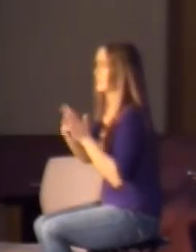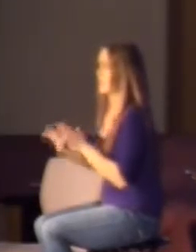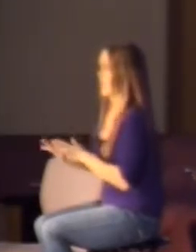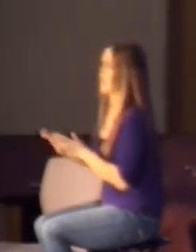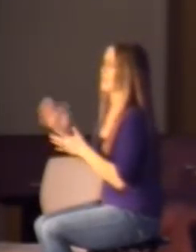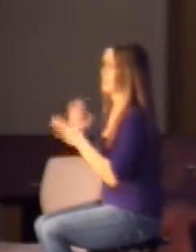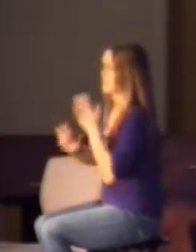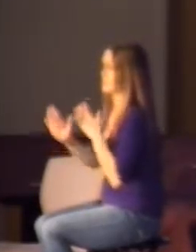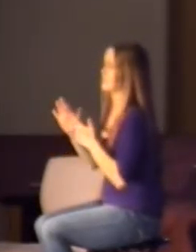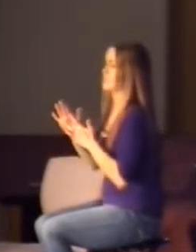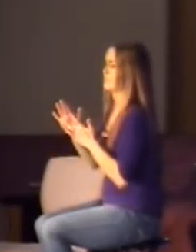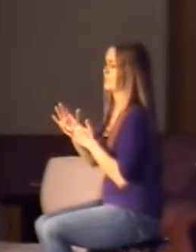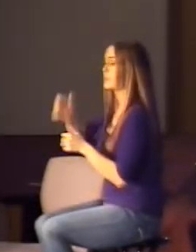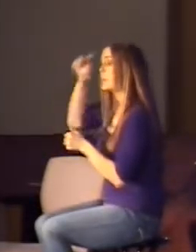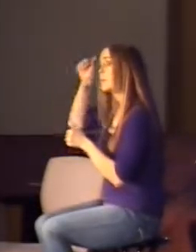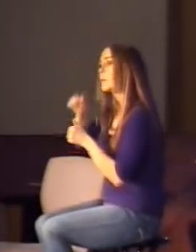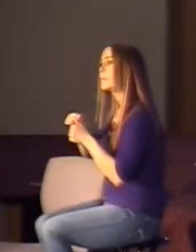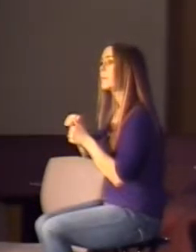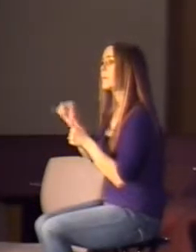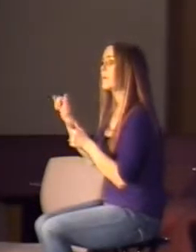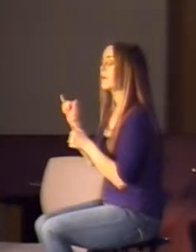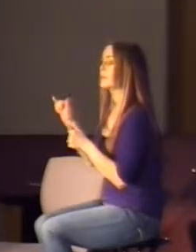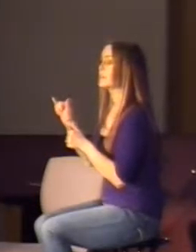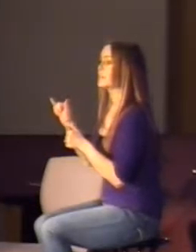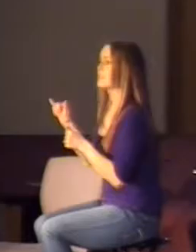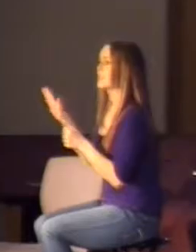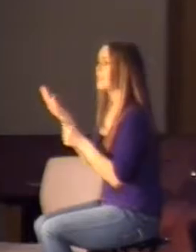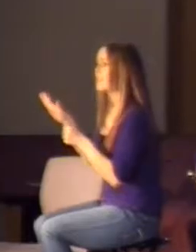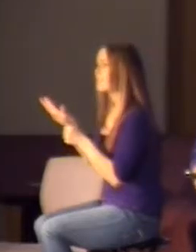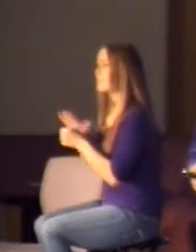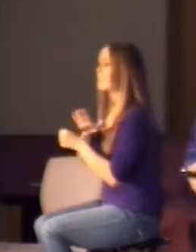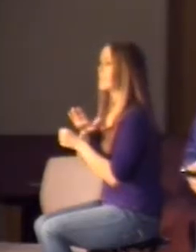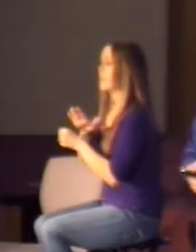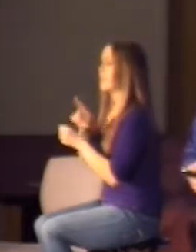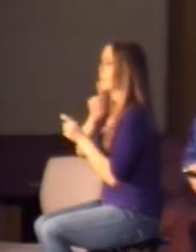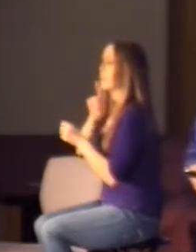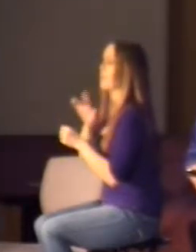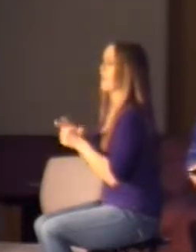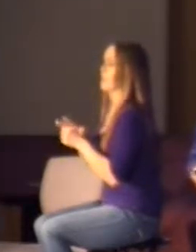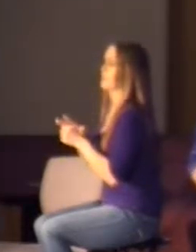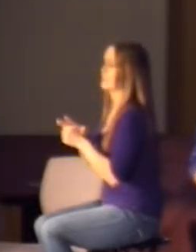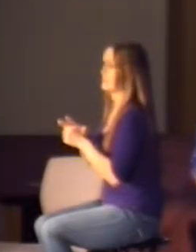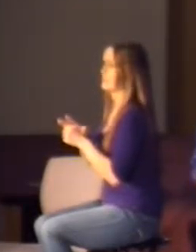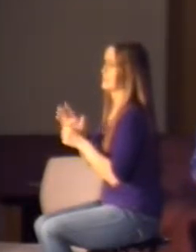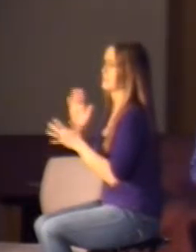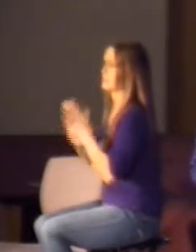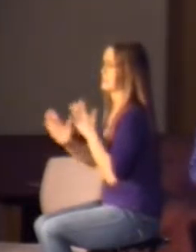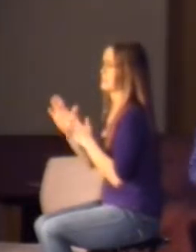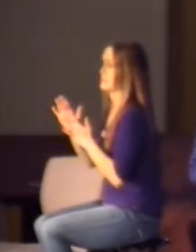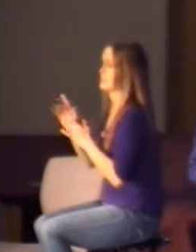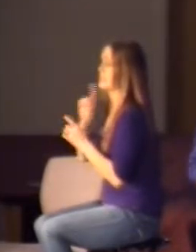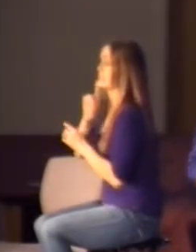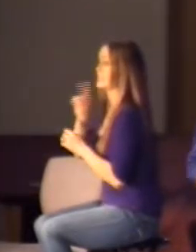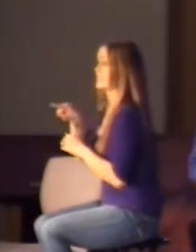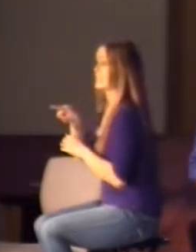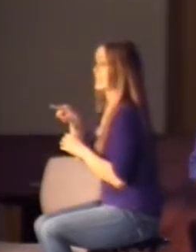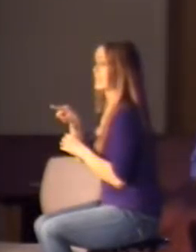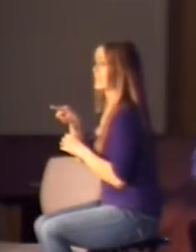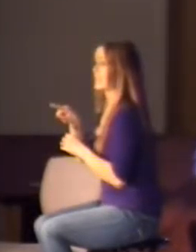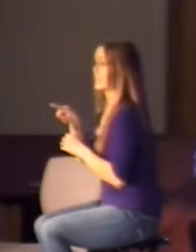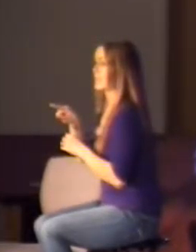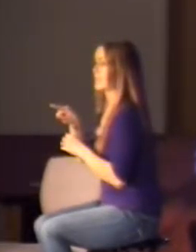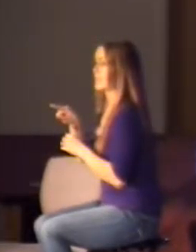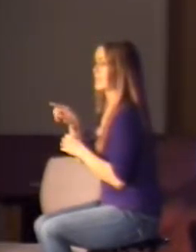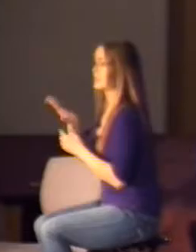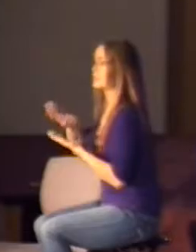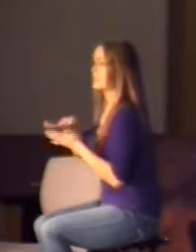also remember the fulfilled promise of Jesus. He said he would be put to death, he would be